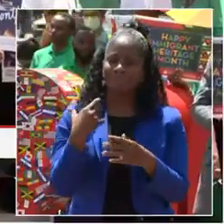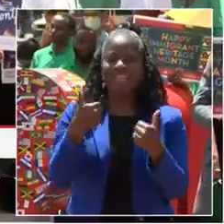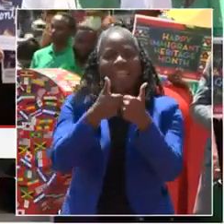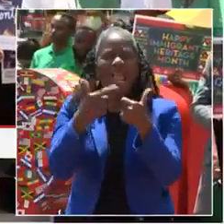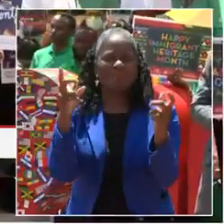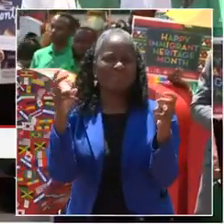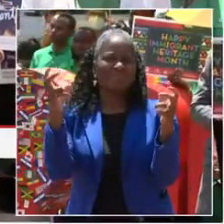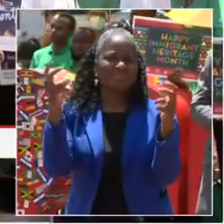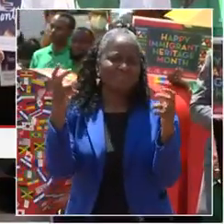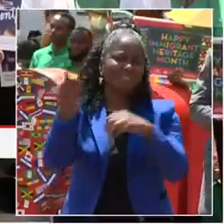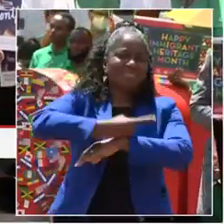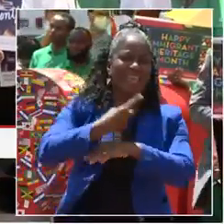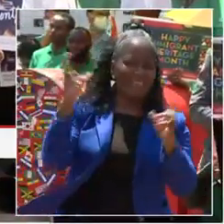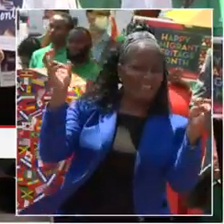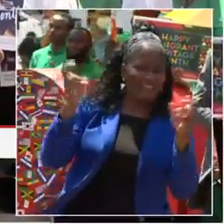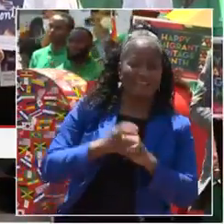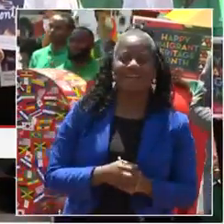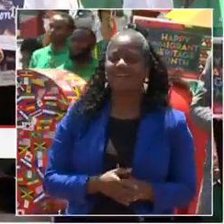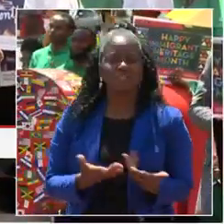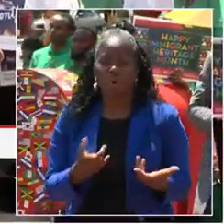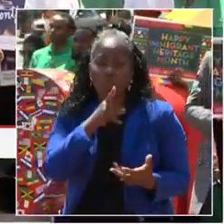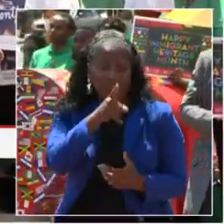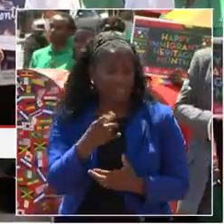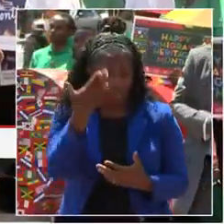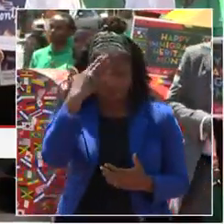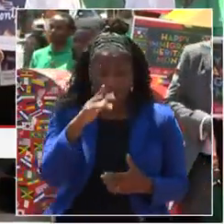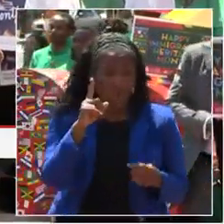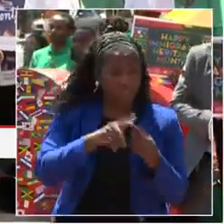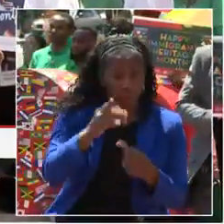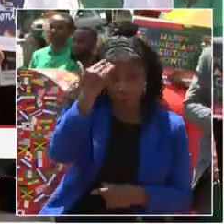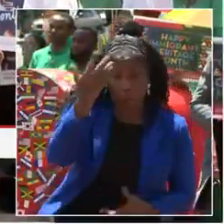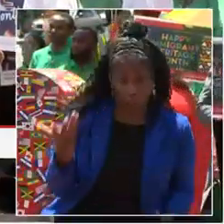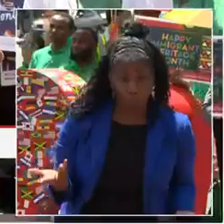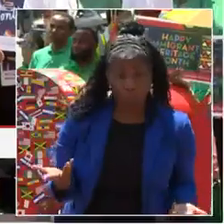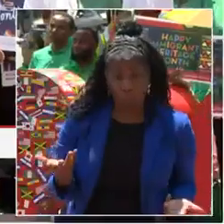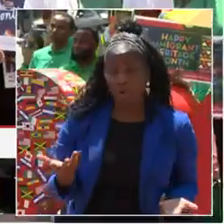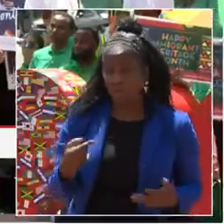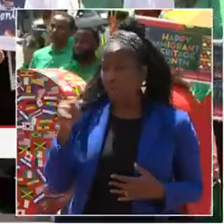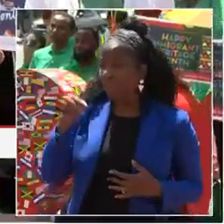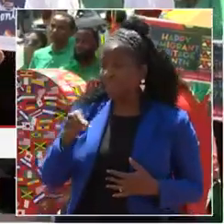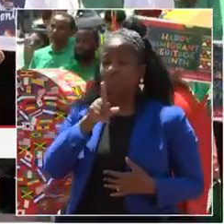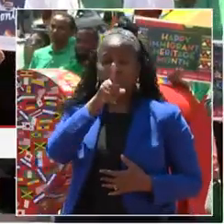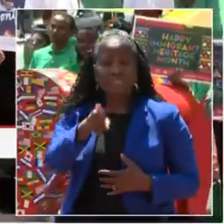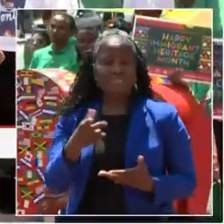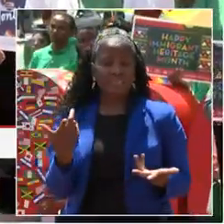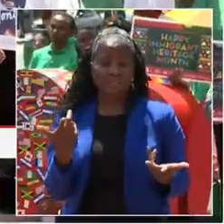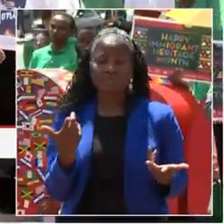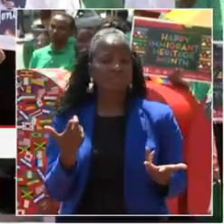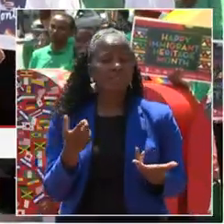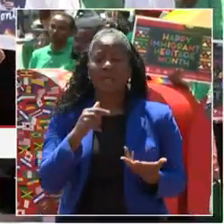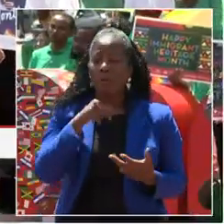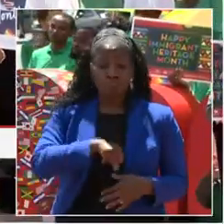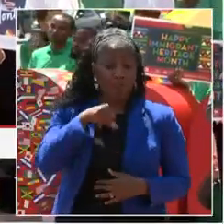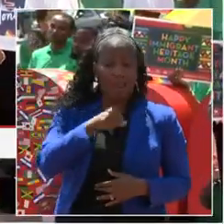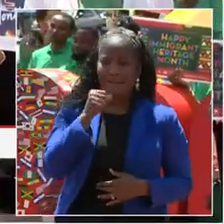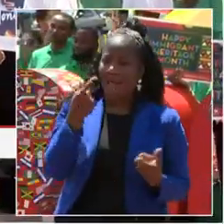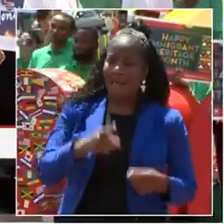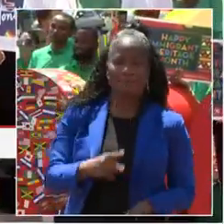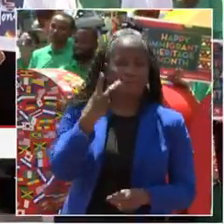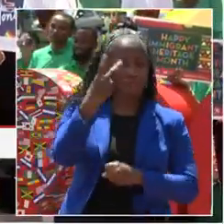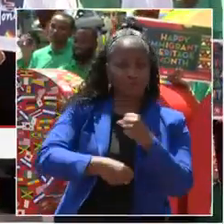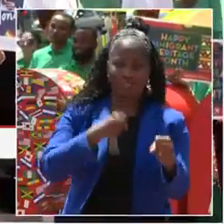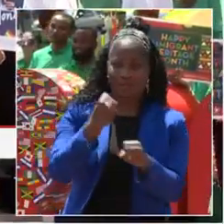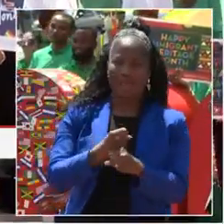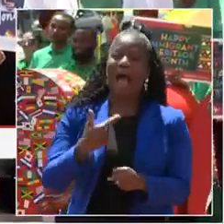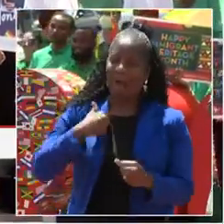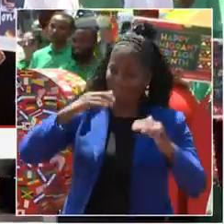Mark, you don't know until you actually know. And this is one of those things where, again, the Pride Parade hasn't happened for 2 years. I